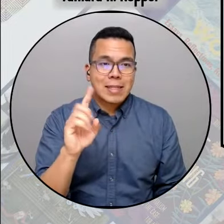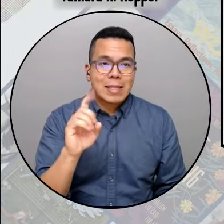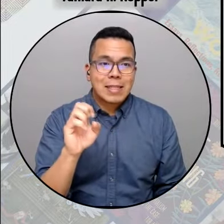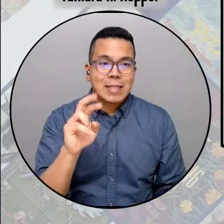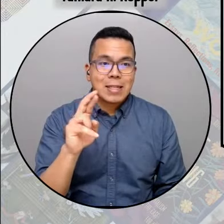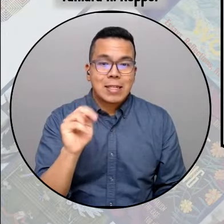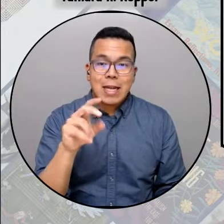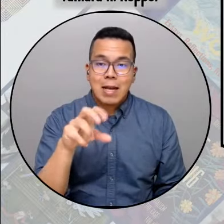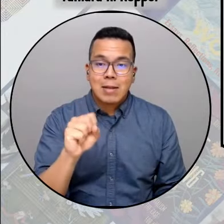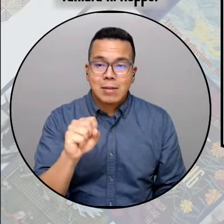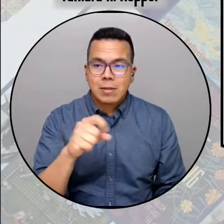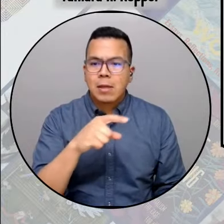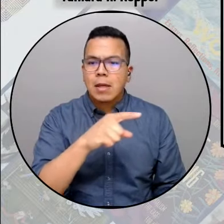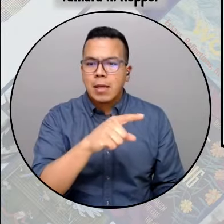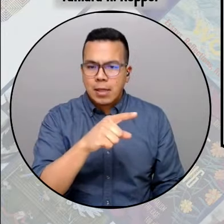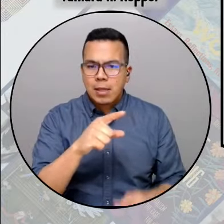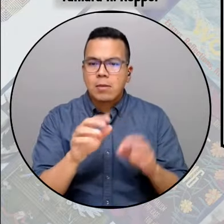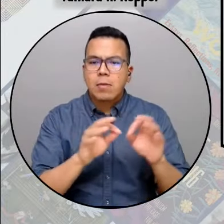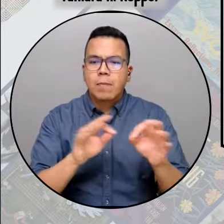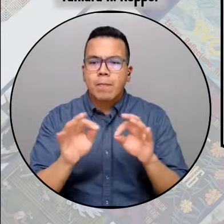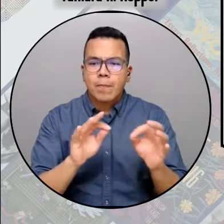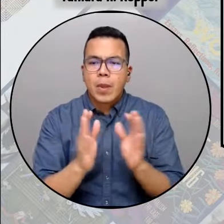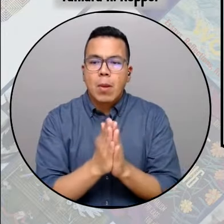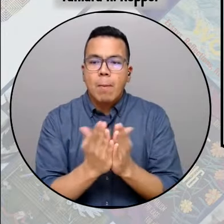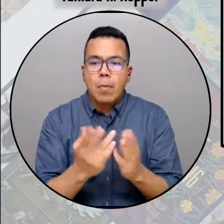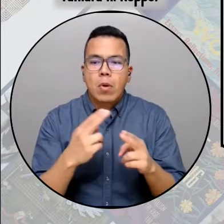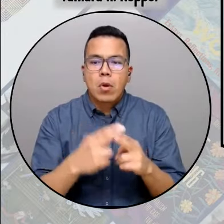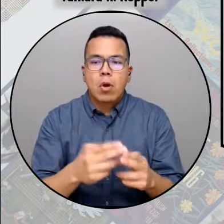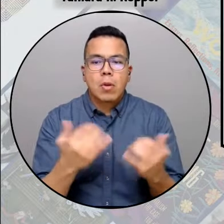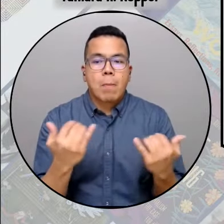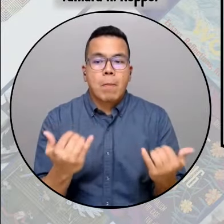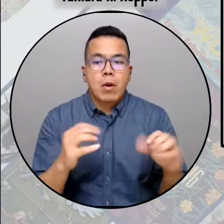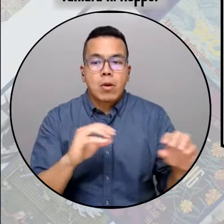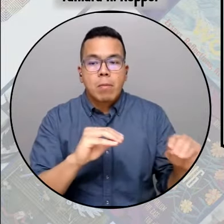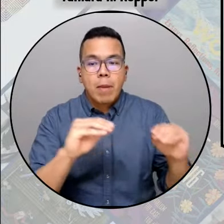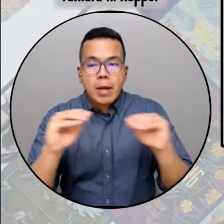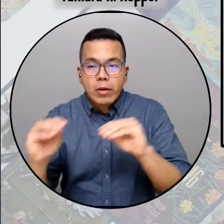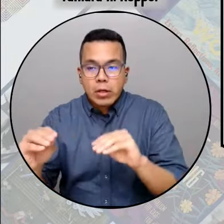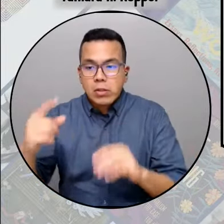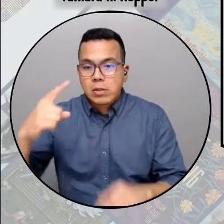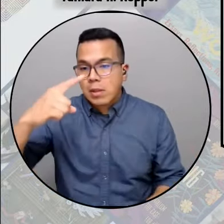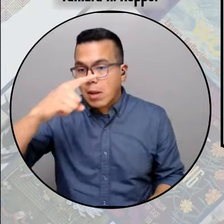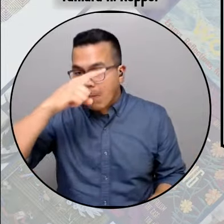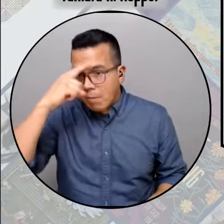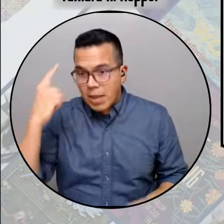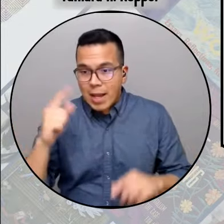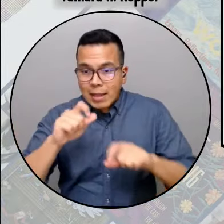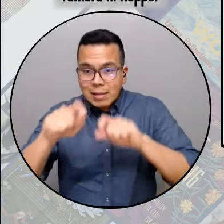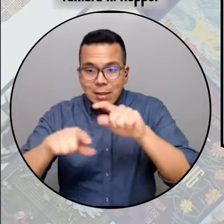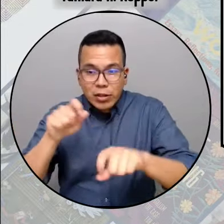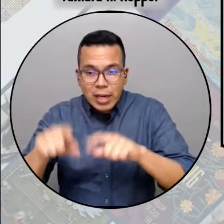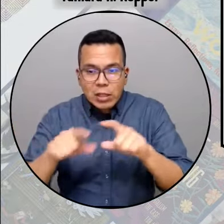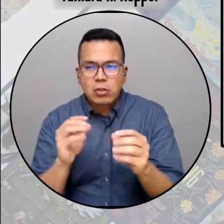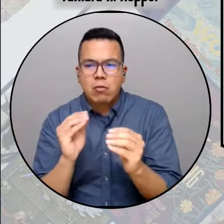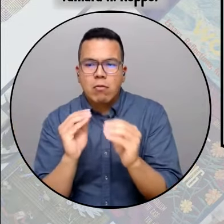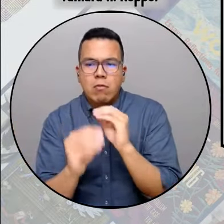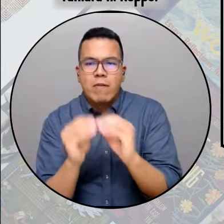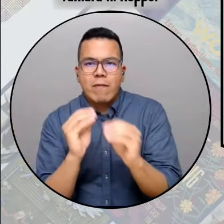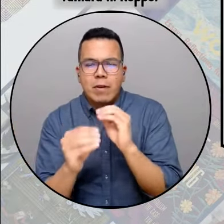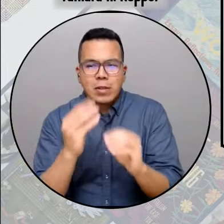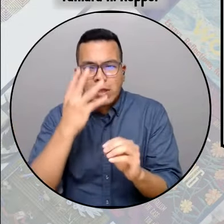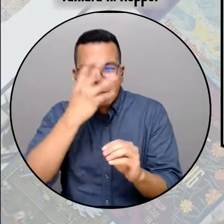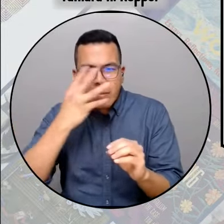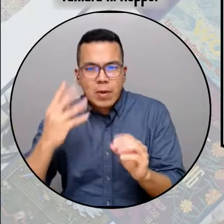Black Interrogations, Revisioning Migrants and Mobilities Through the Critique of Anti-Blackness. Once again, Modern